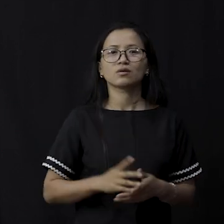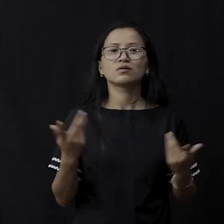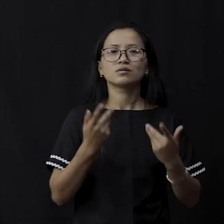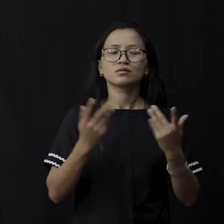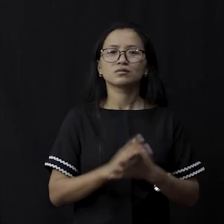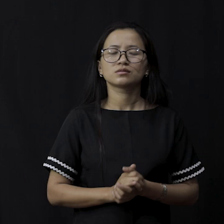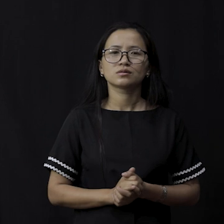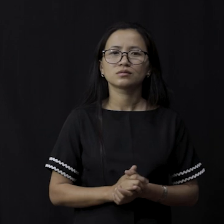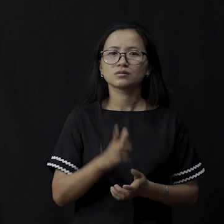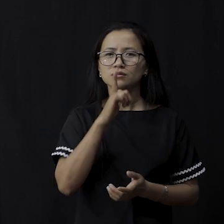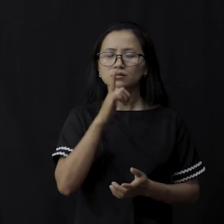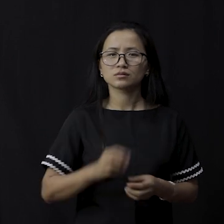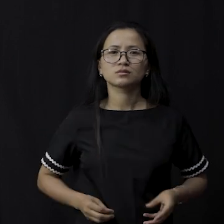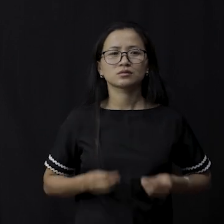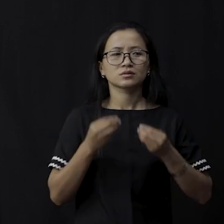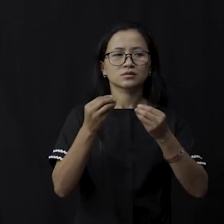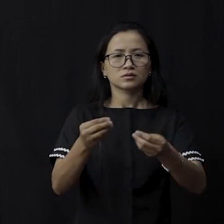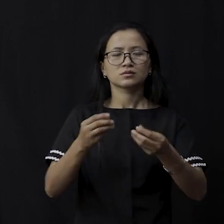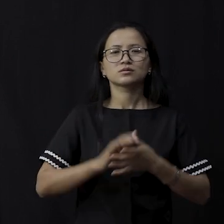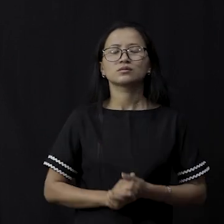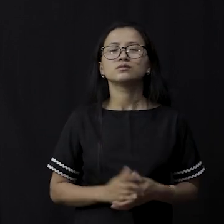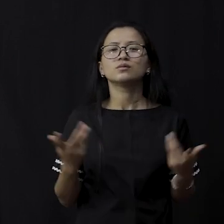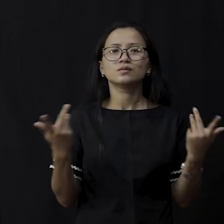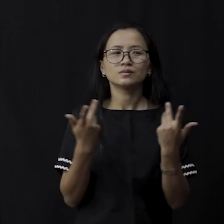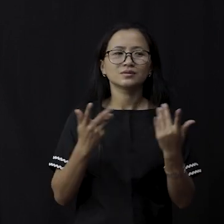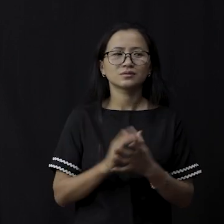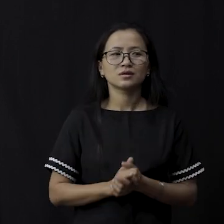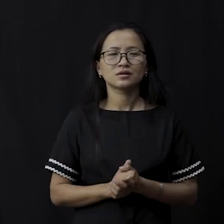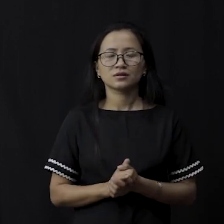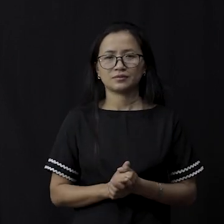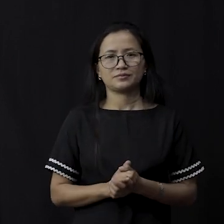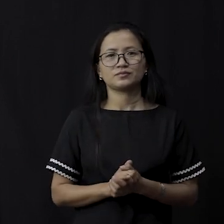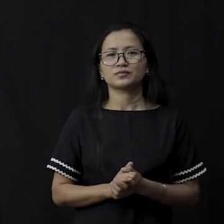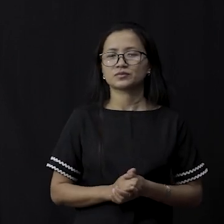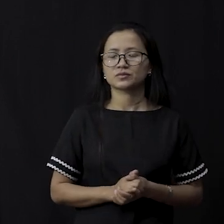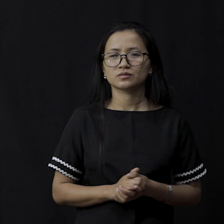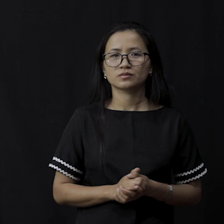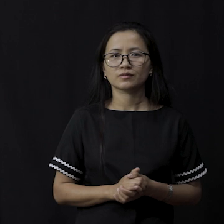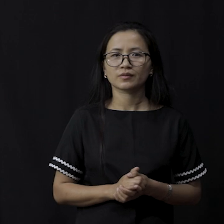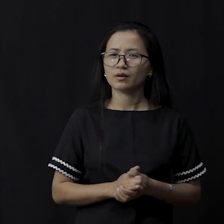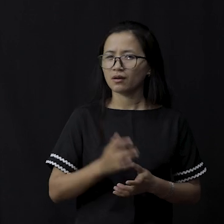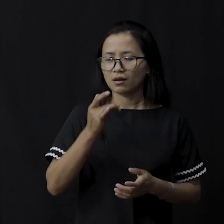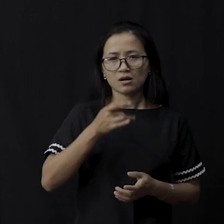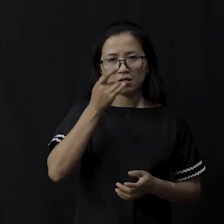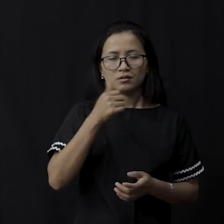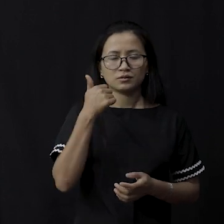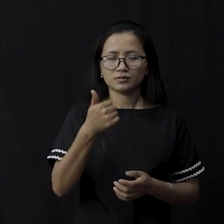Or lunch? Your mom gives you what? A special treat. What is that special treat? Yes, yummy,